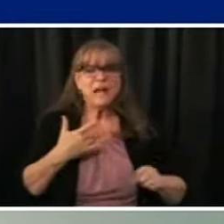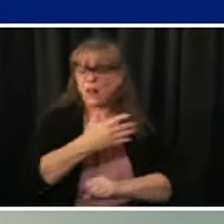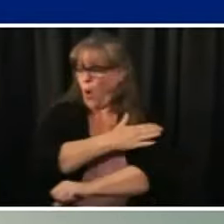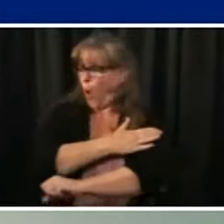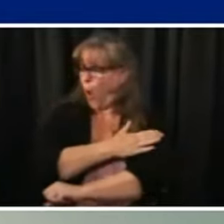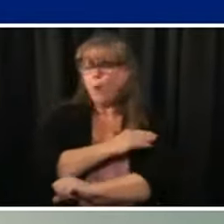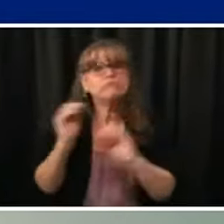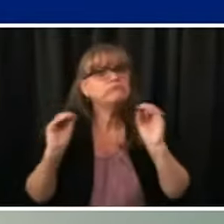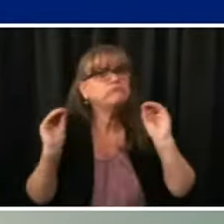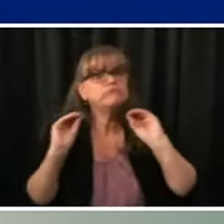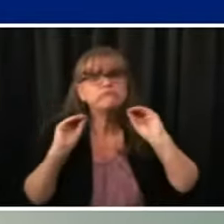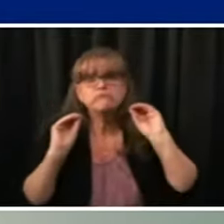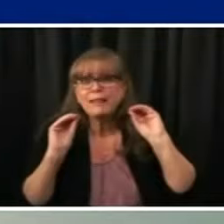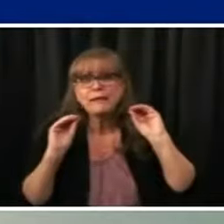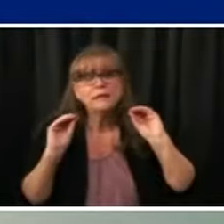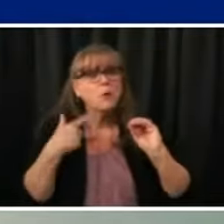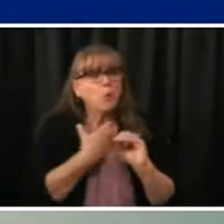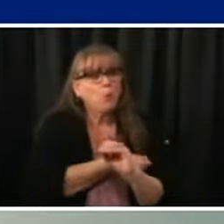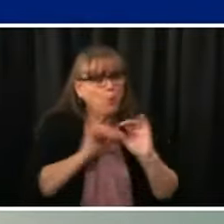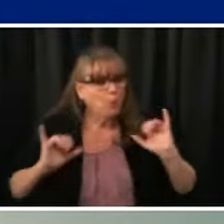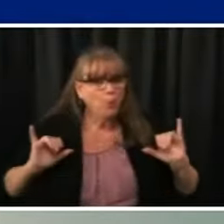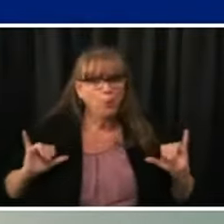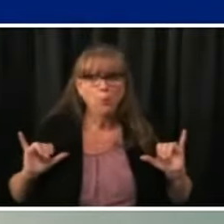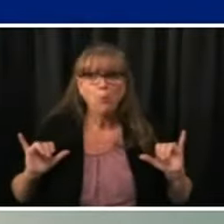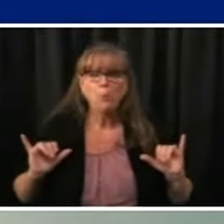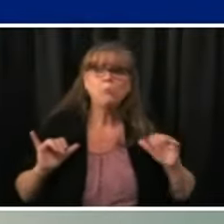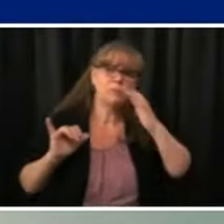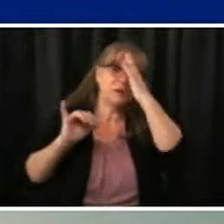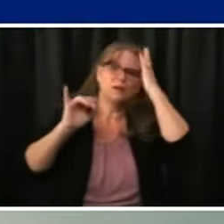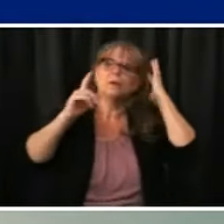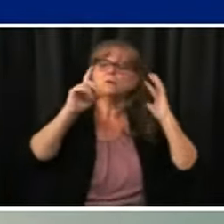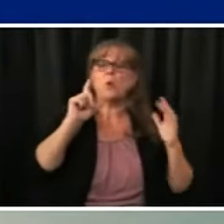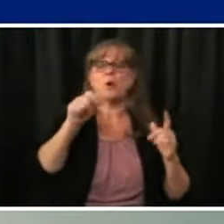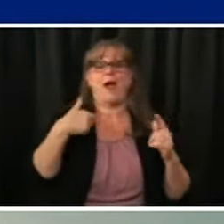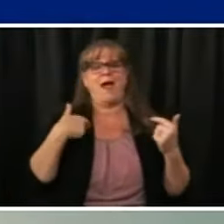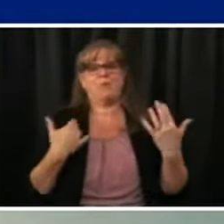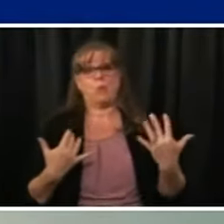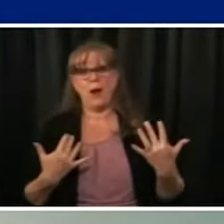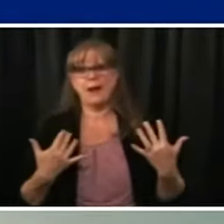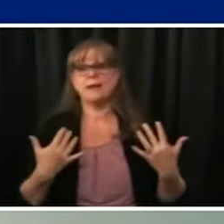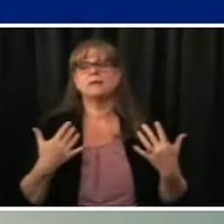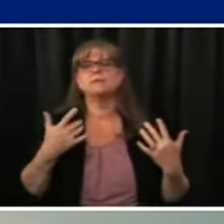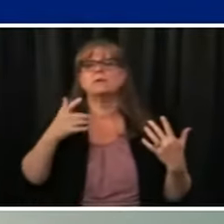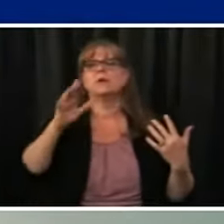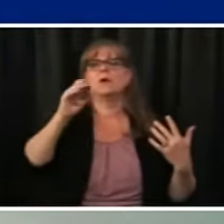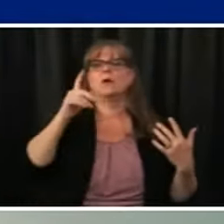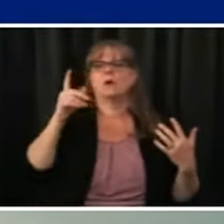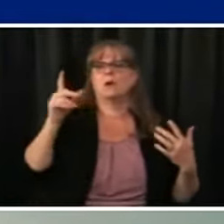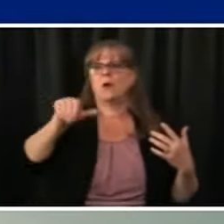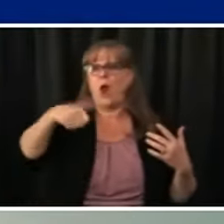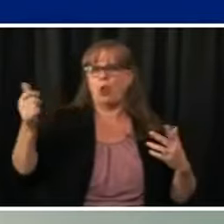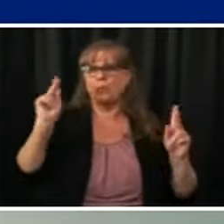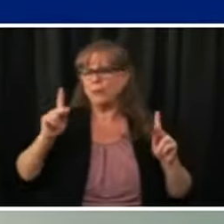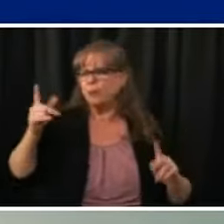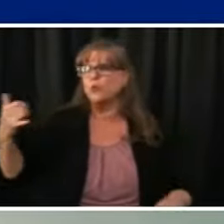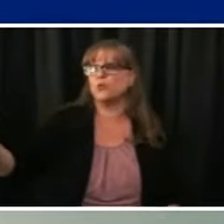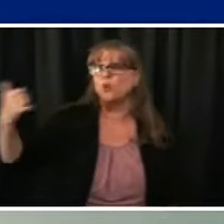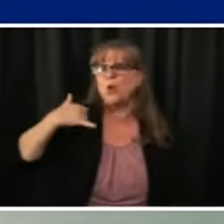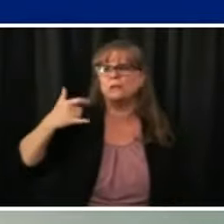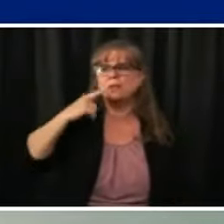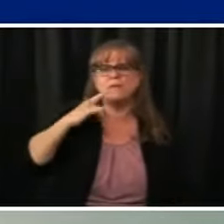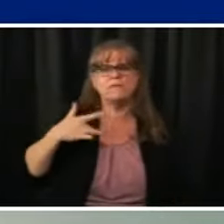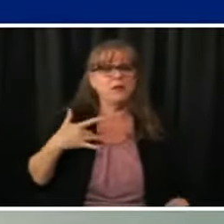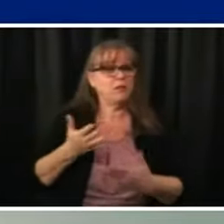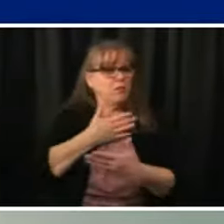busy, they put it on and they said you have to wait for 15 minutes. And somebody called me and I get up and I don't feel anything, any reaction,